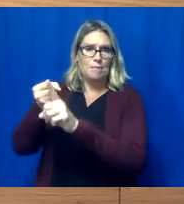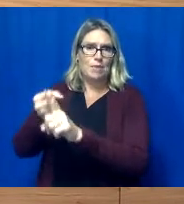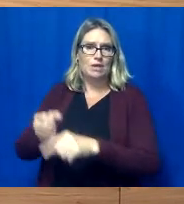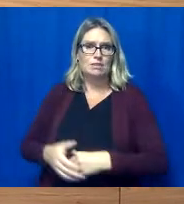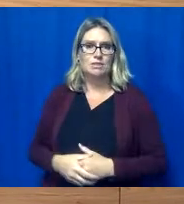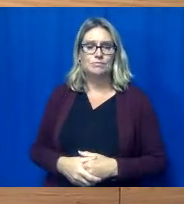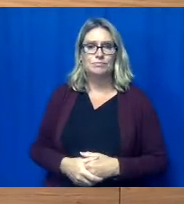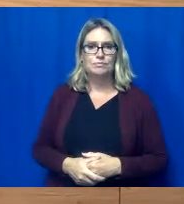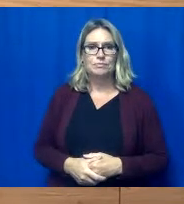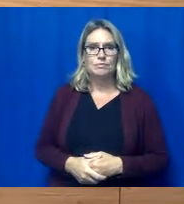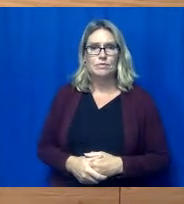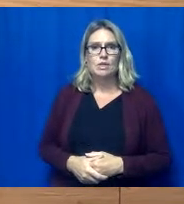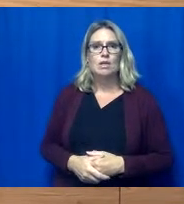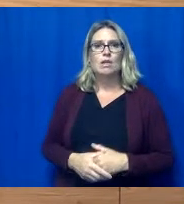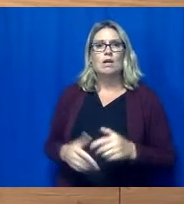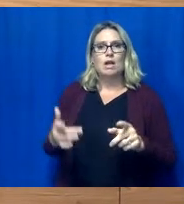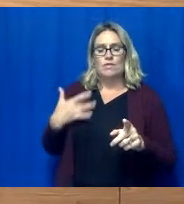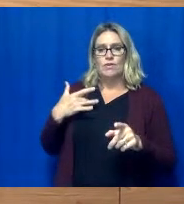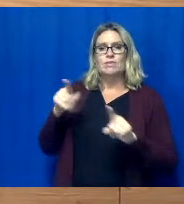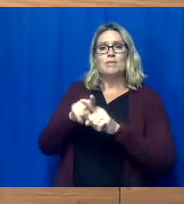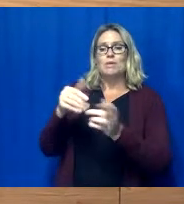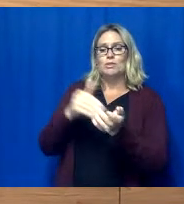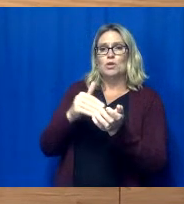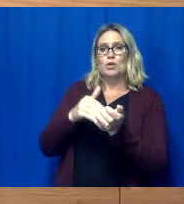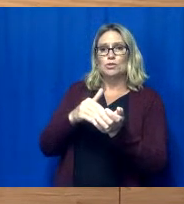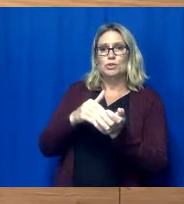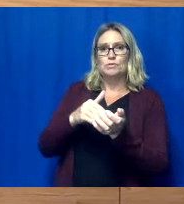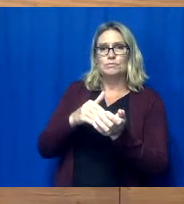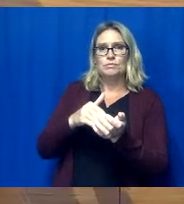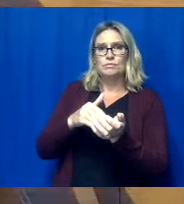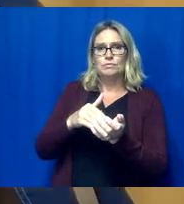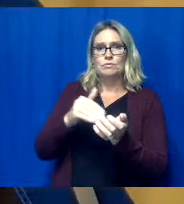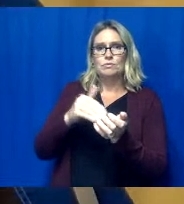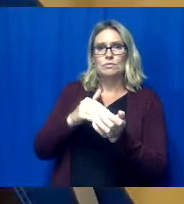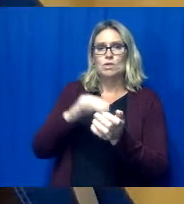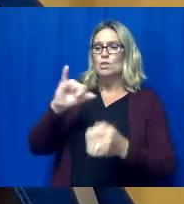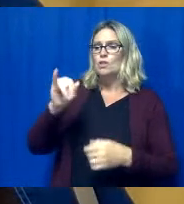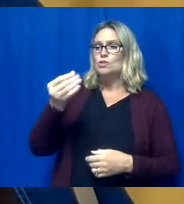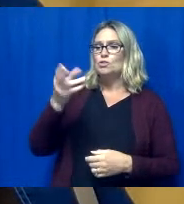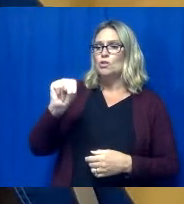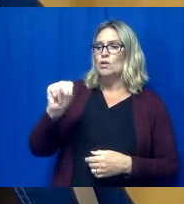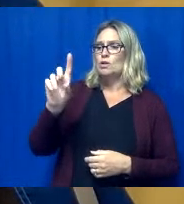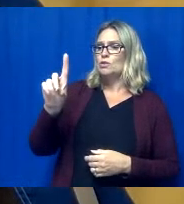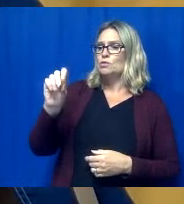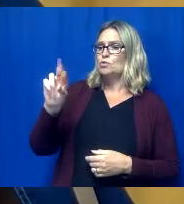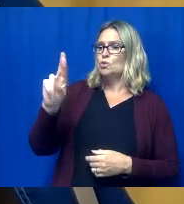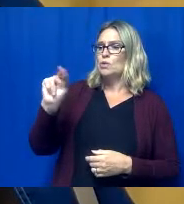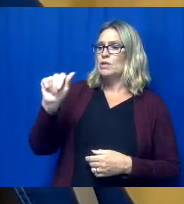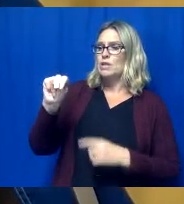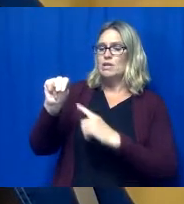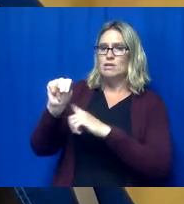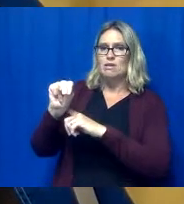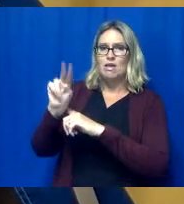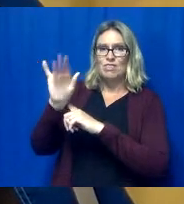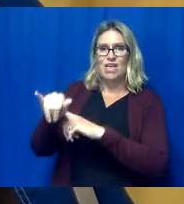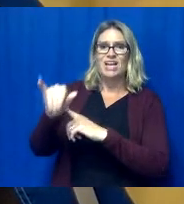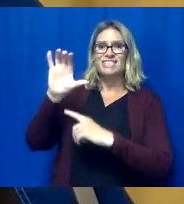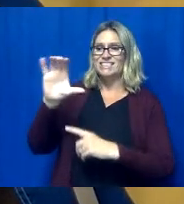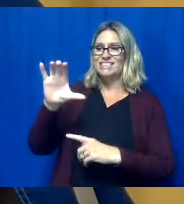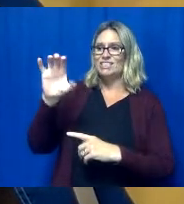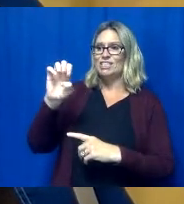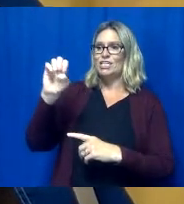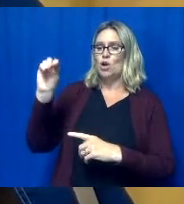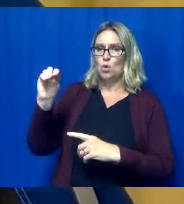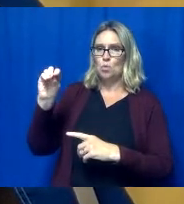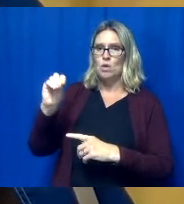I think Dr. Dow, or Dr. John Dornan, interim CEO at Horizon, spoke very